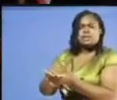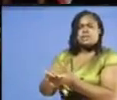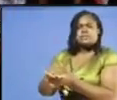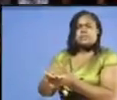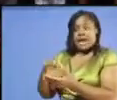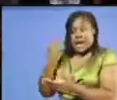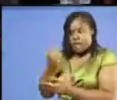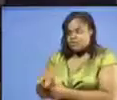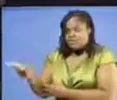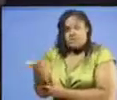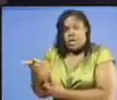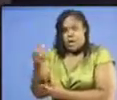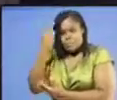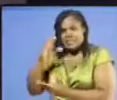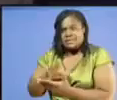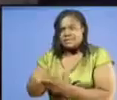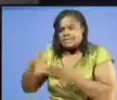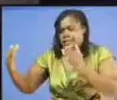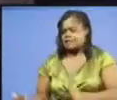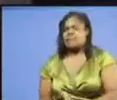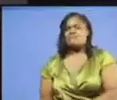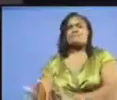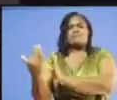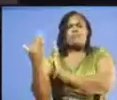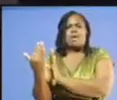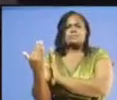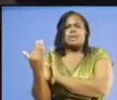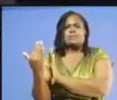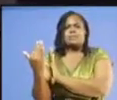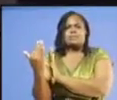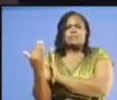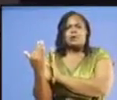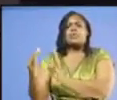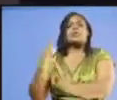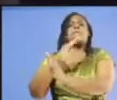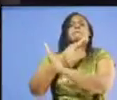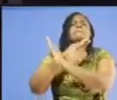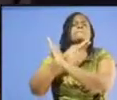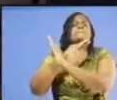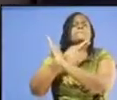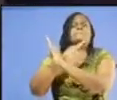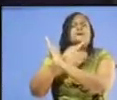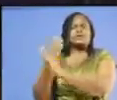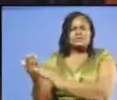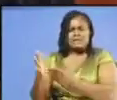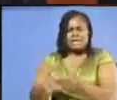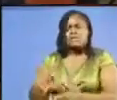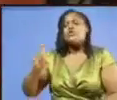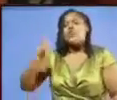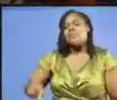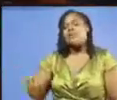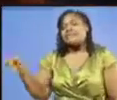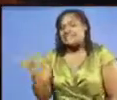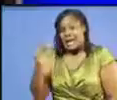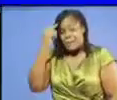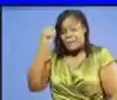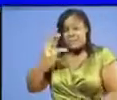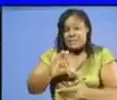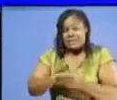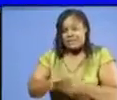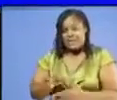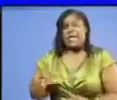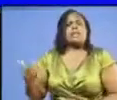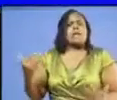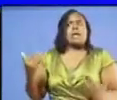you believe that my presence could prevent death, you must also believe that my